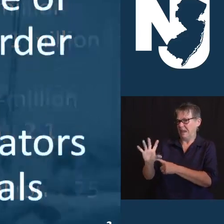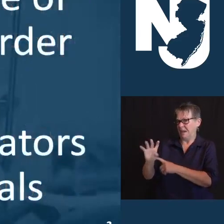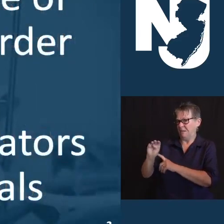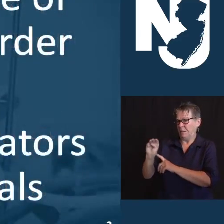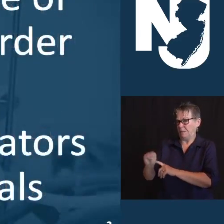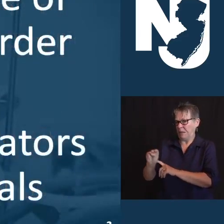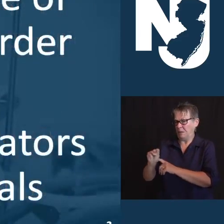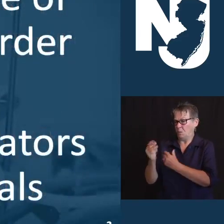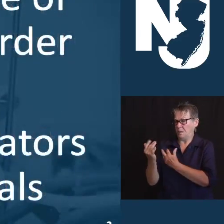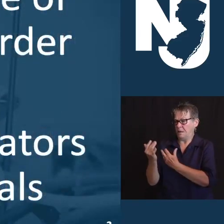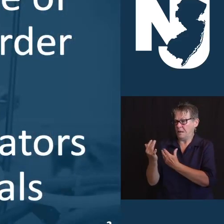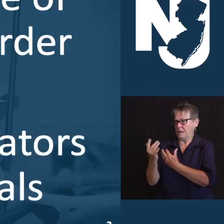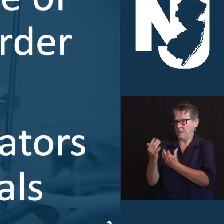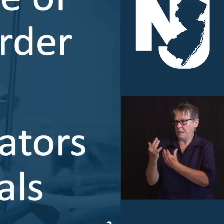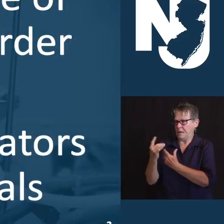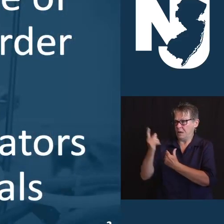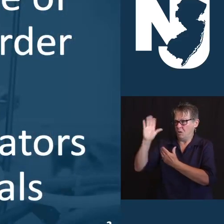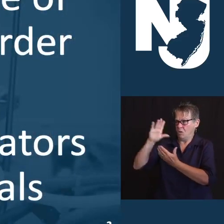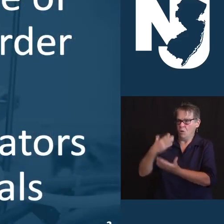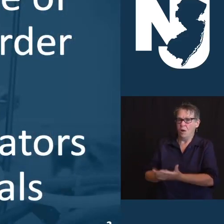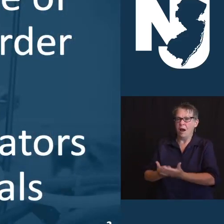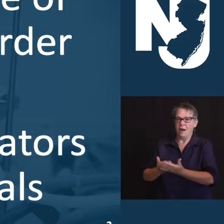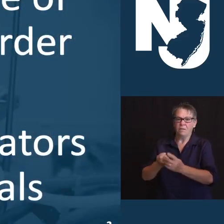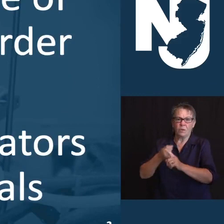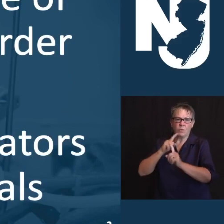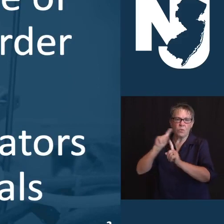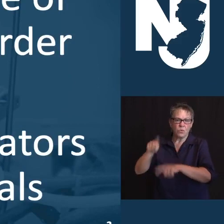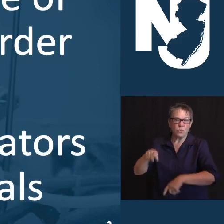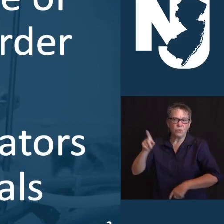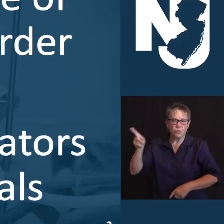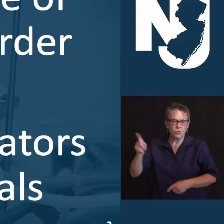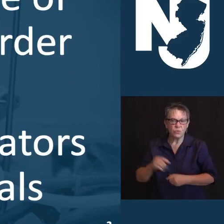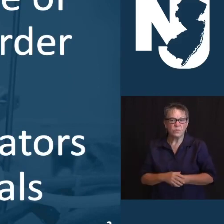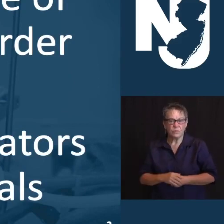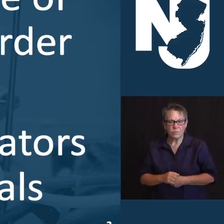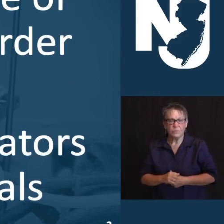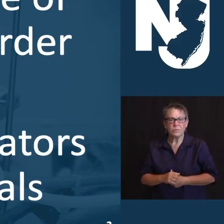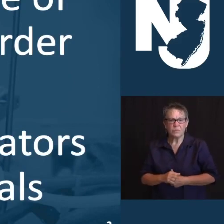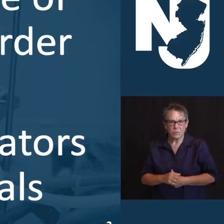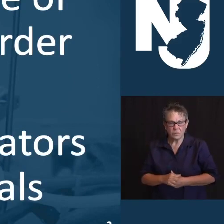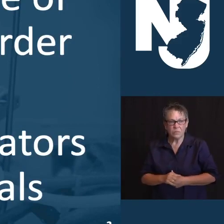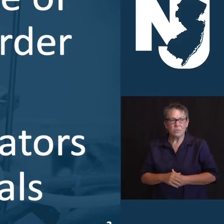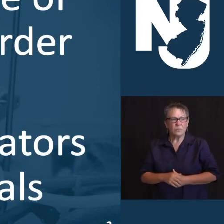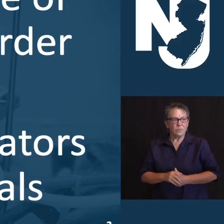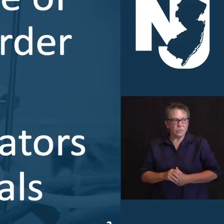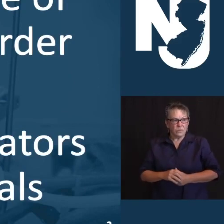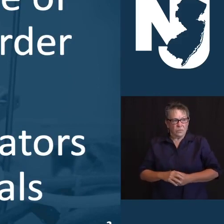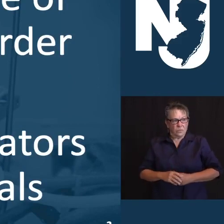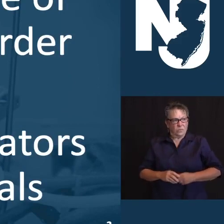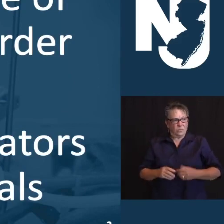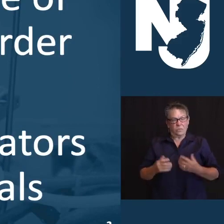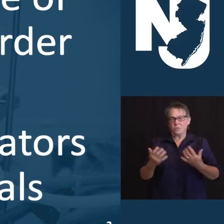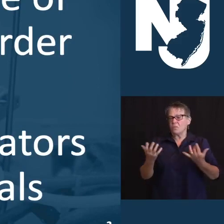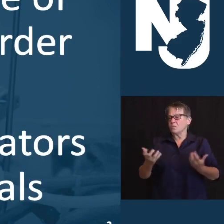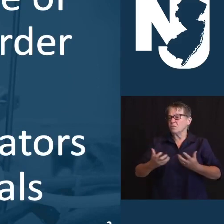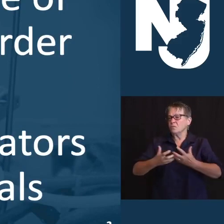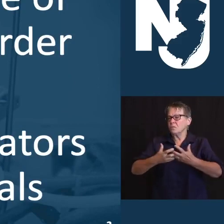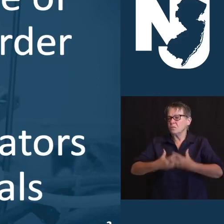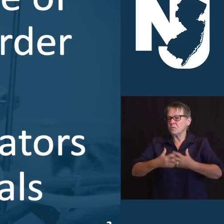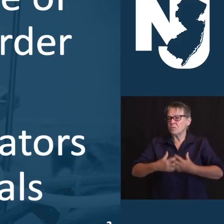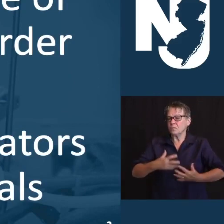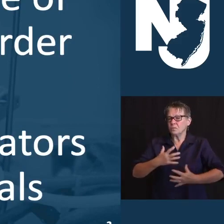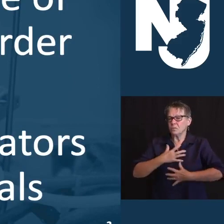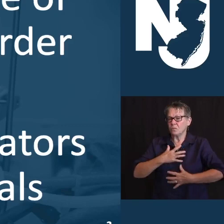recall, much of the spring was spent specifically sourcing ventilators, and we now have a state